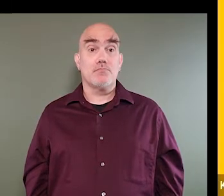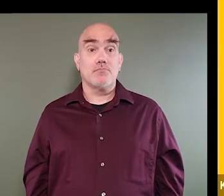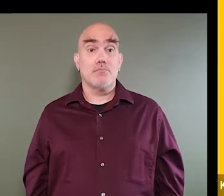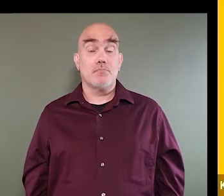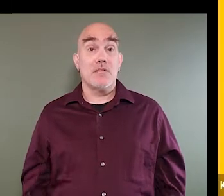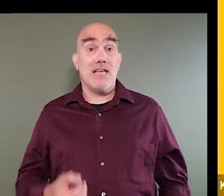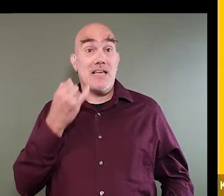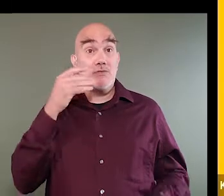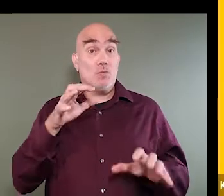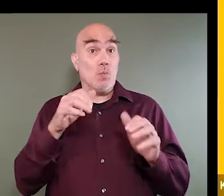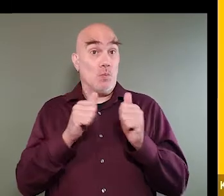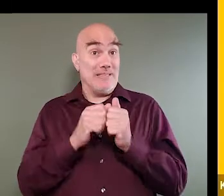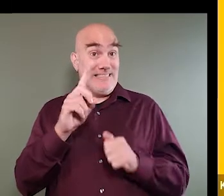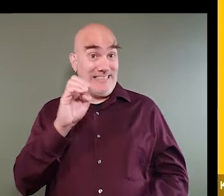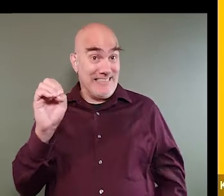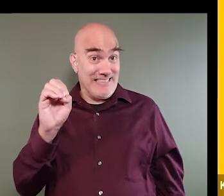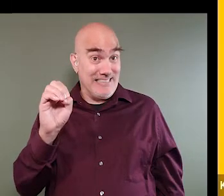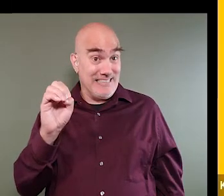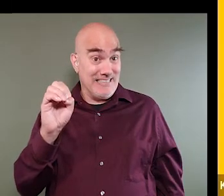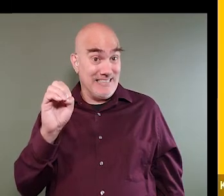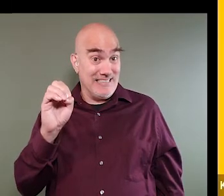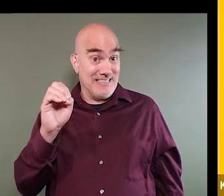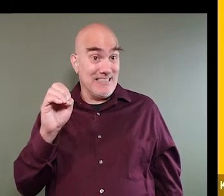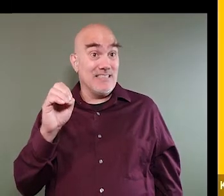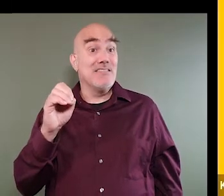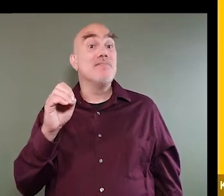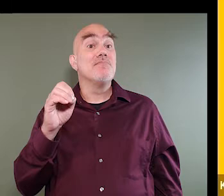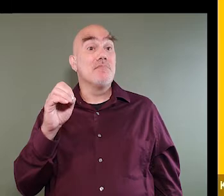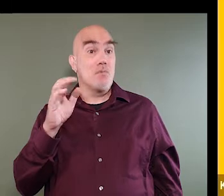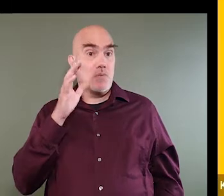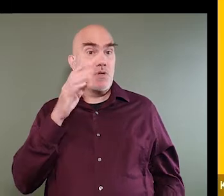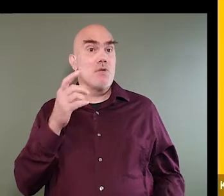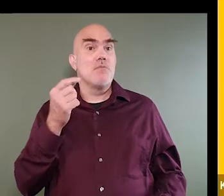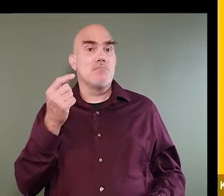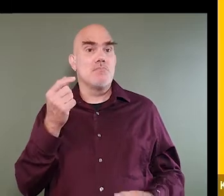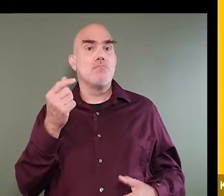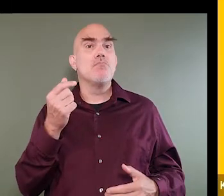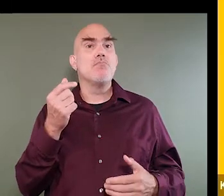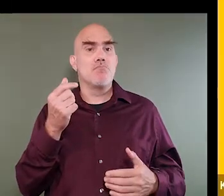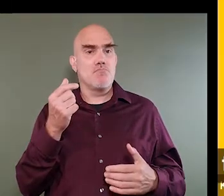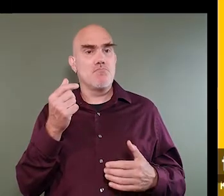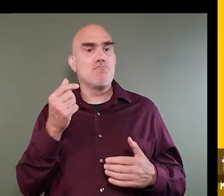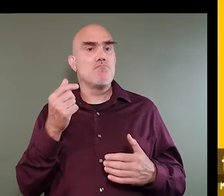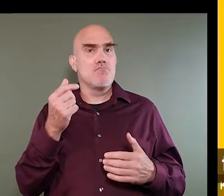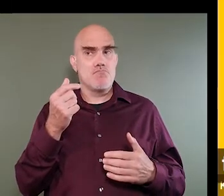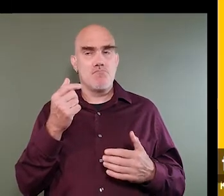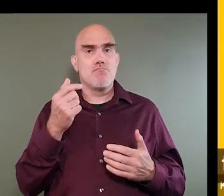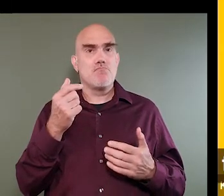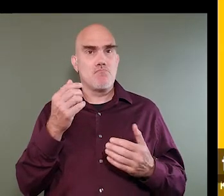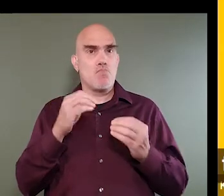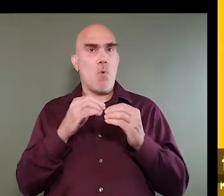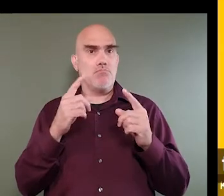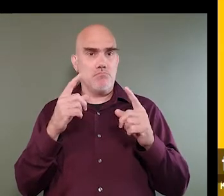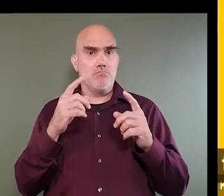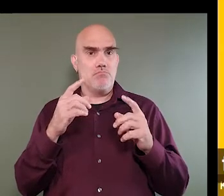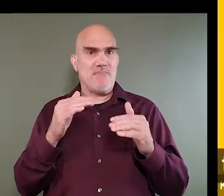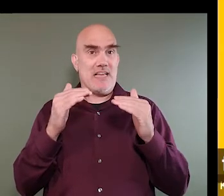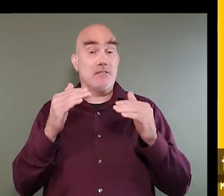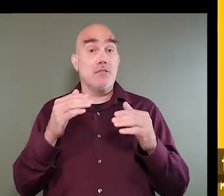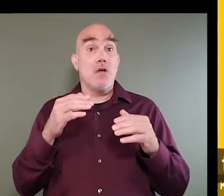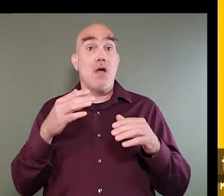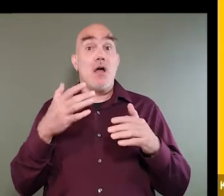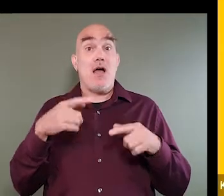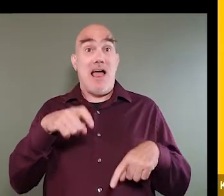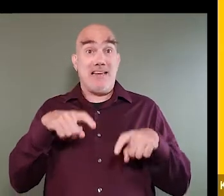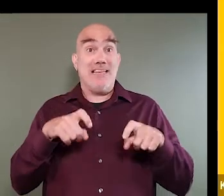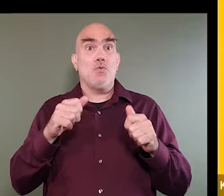If you're doing this exercise with D, it's gonna be the high knees with the shoulder